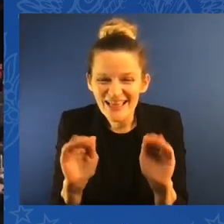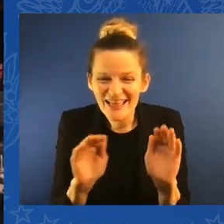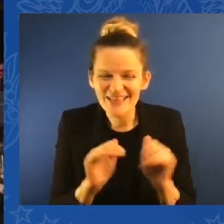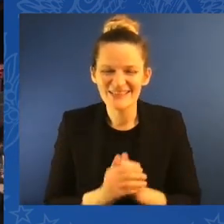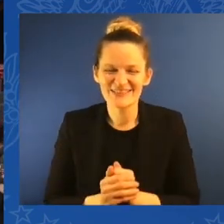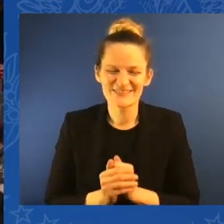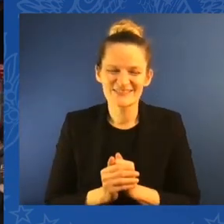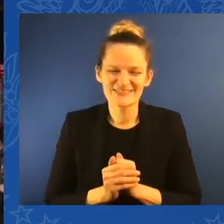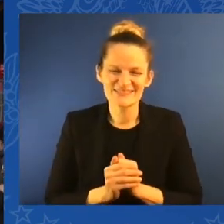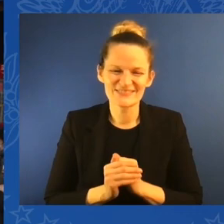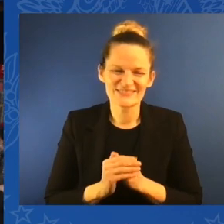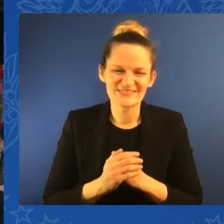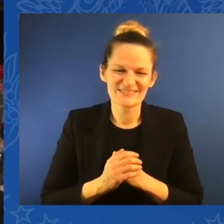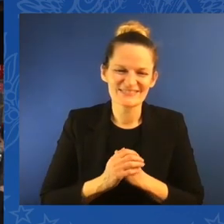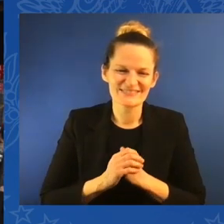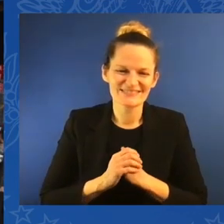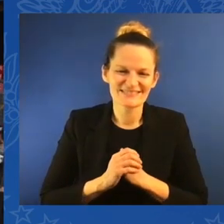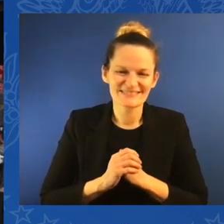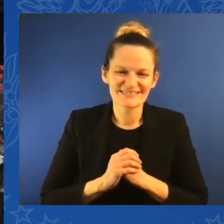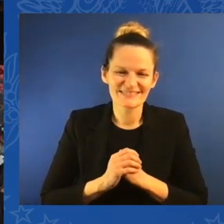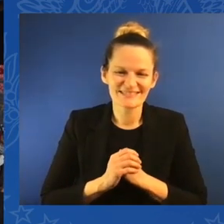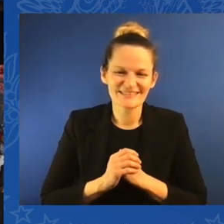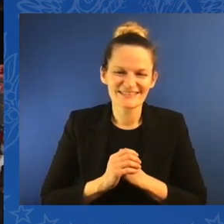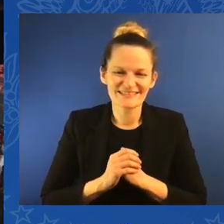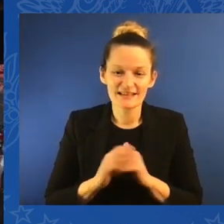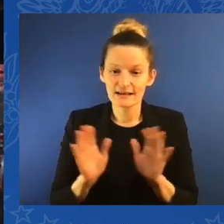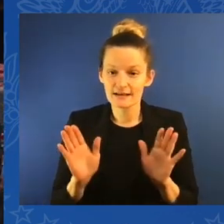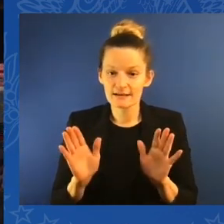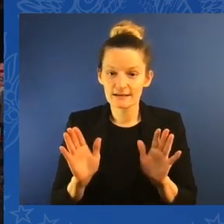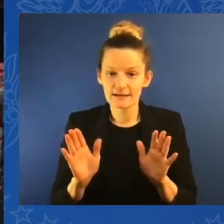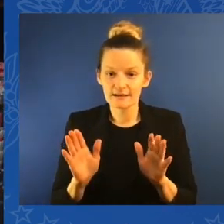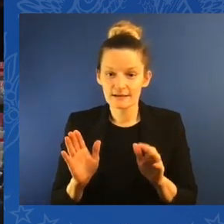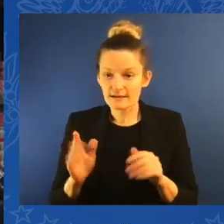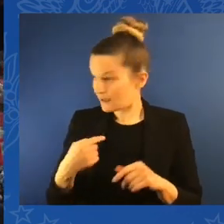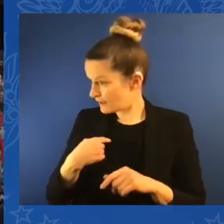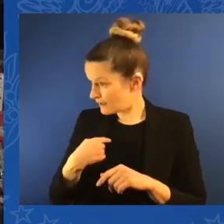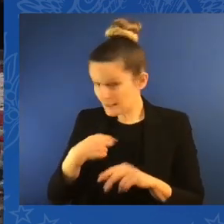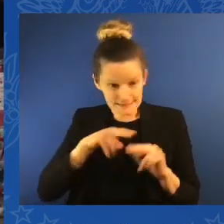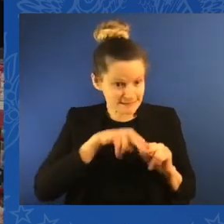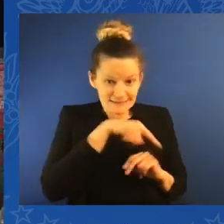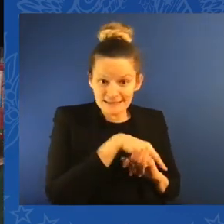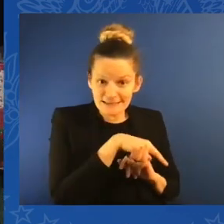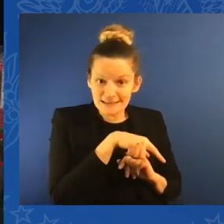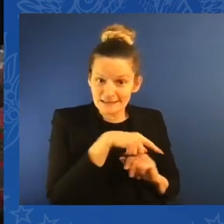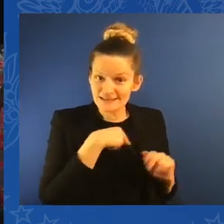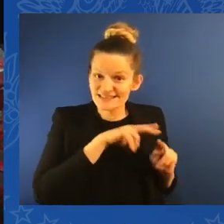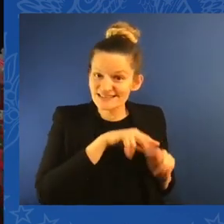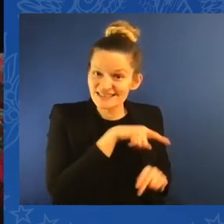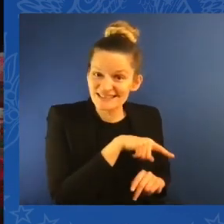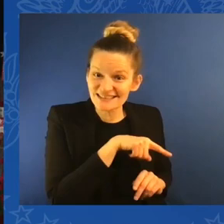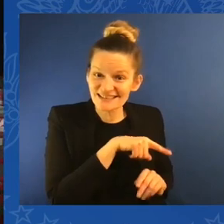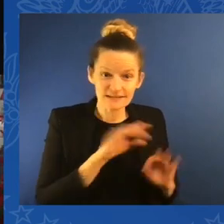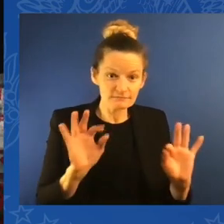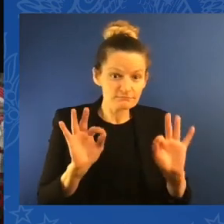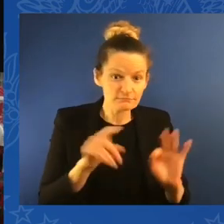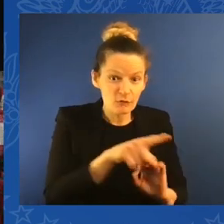Okay, Miles, do you know where you're sitting? Okay, I'll sit right there. And you have your seat? Okay.